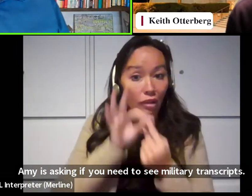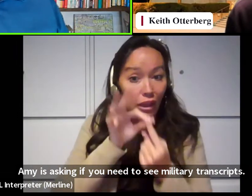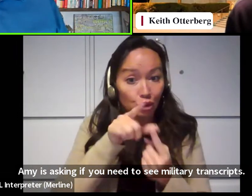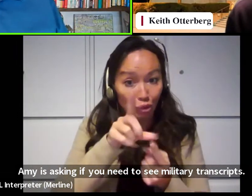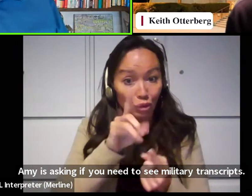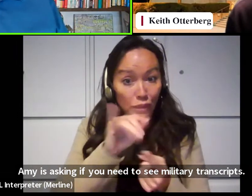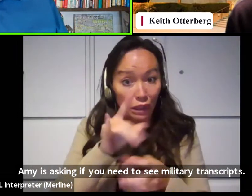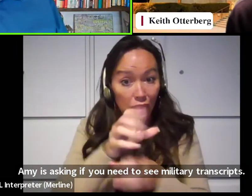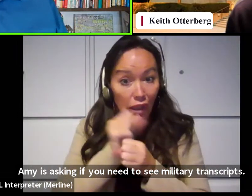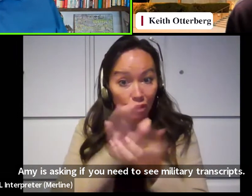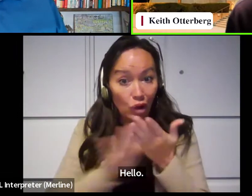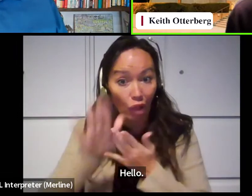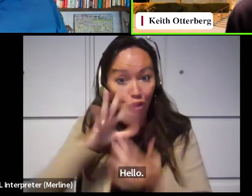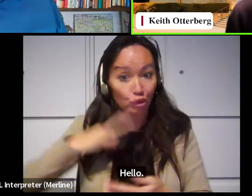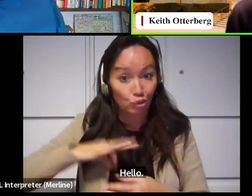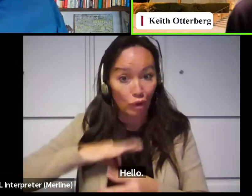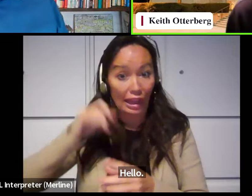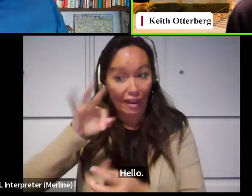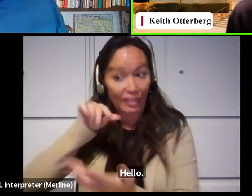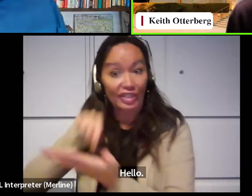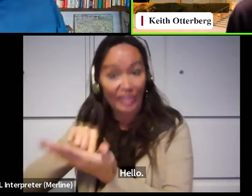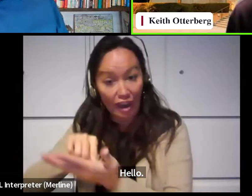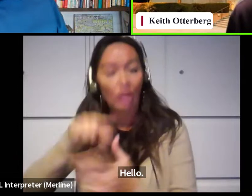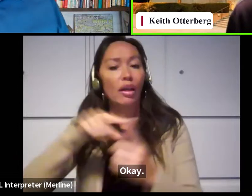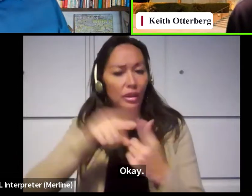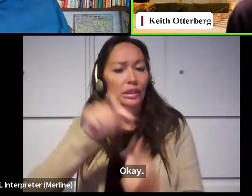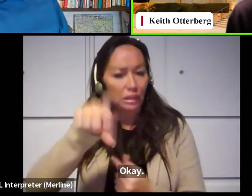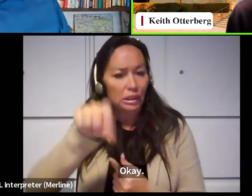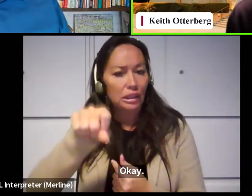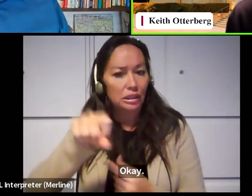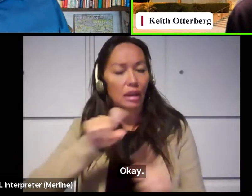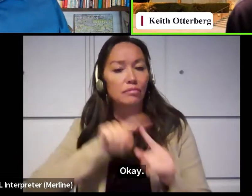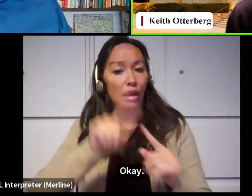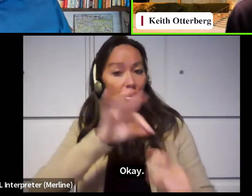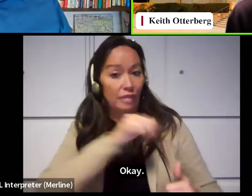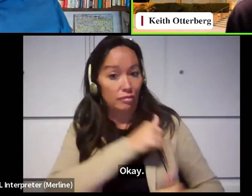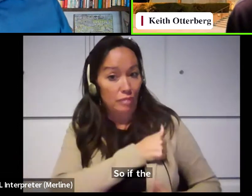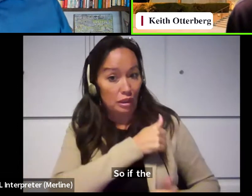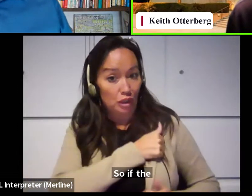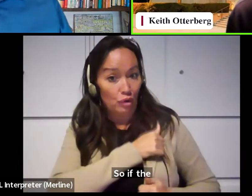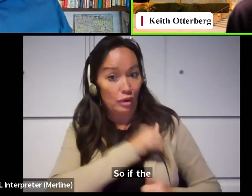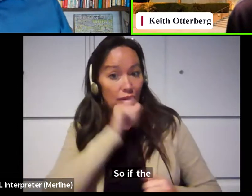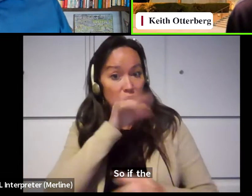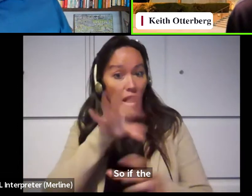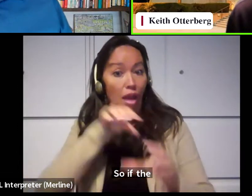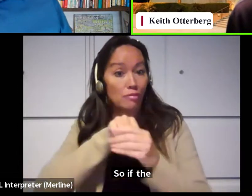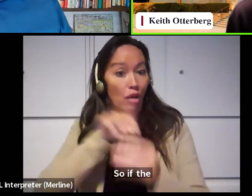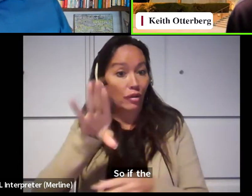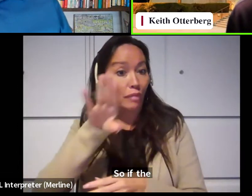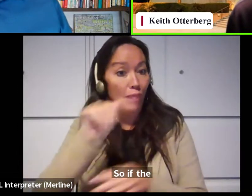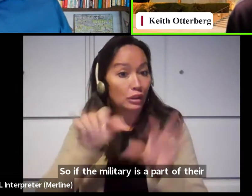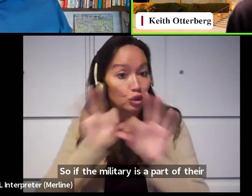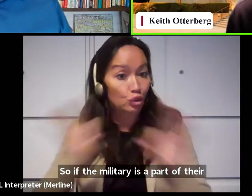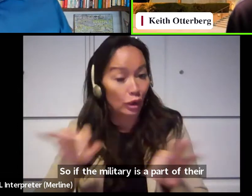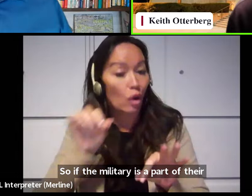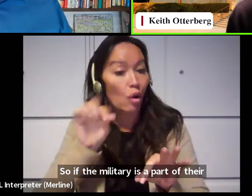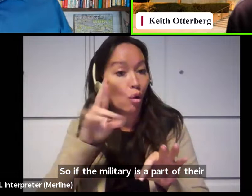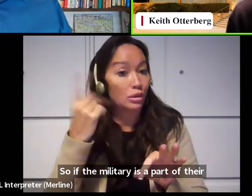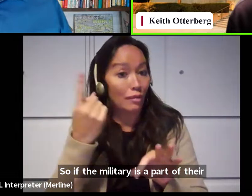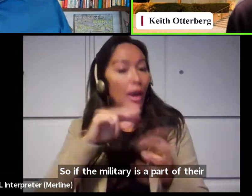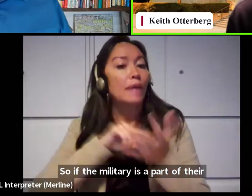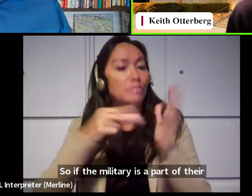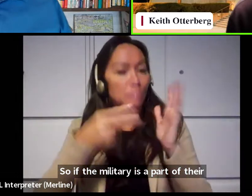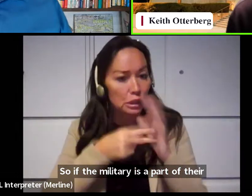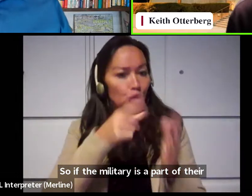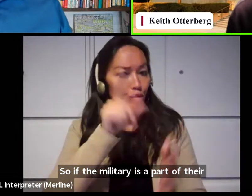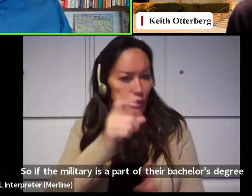credit. Okay. So if the military is a part of their bachelor's degree or what have you, then you would